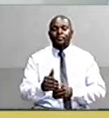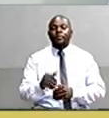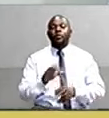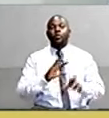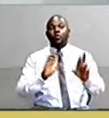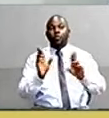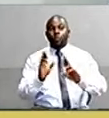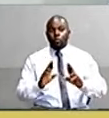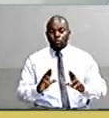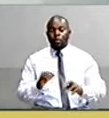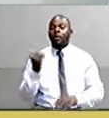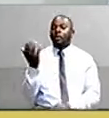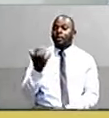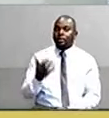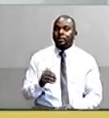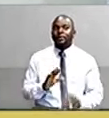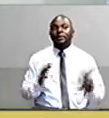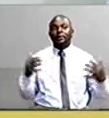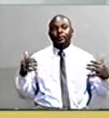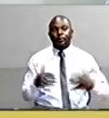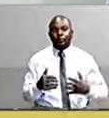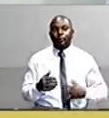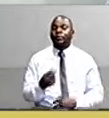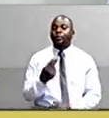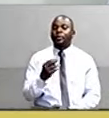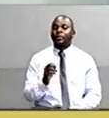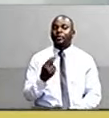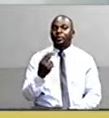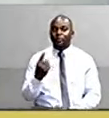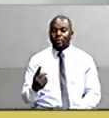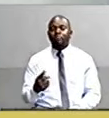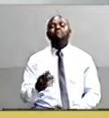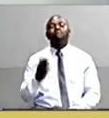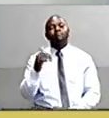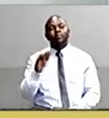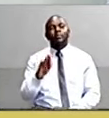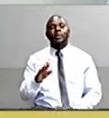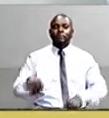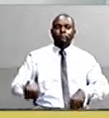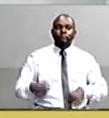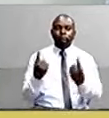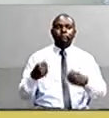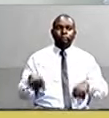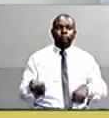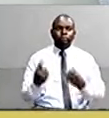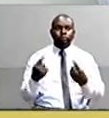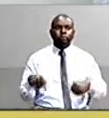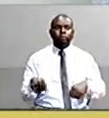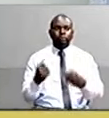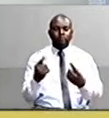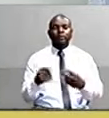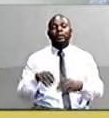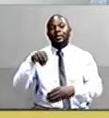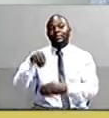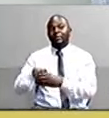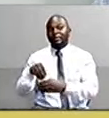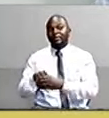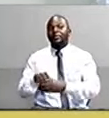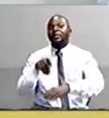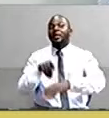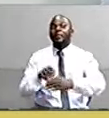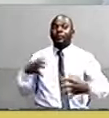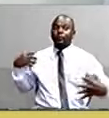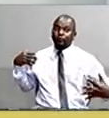Already, analysts are fearing that 2021 is going to be the most violent election season ever.